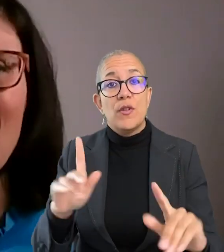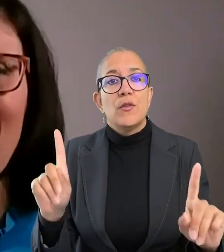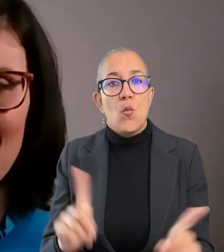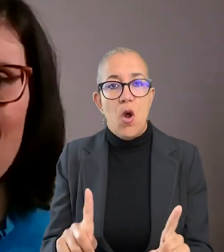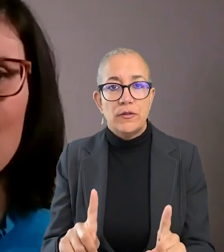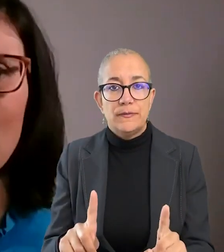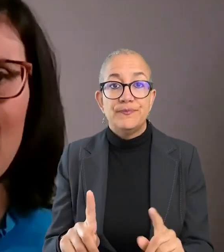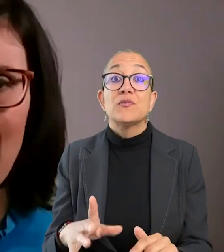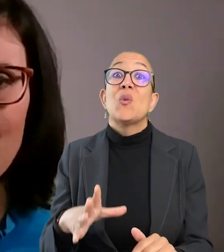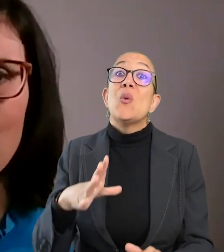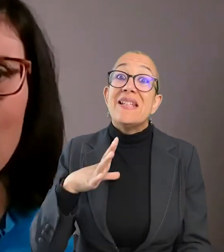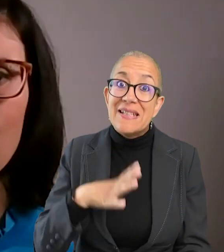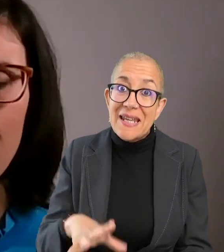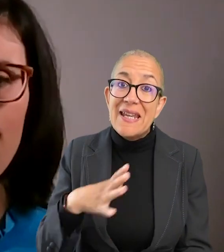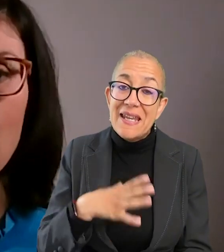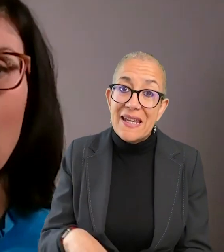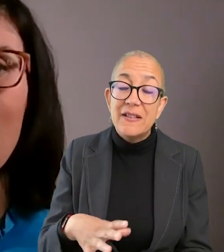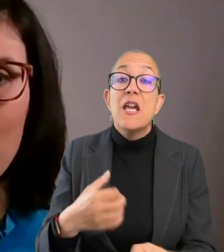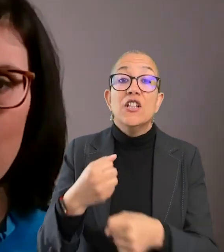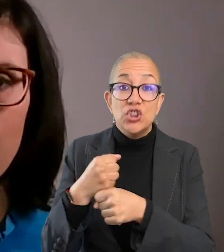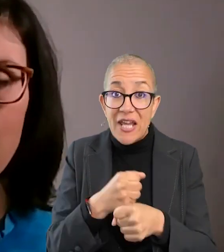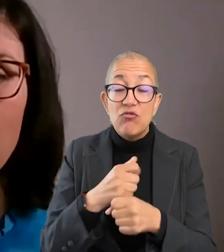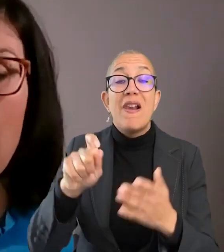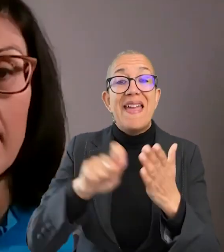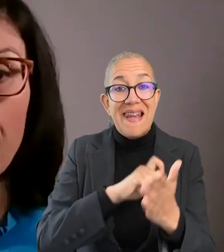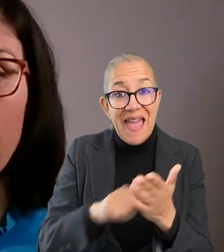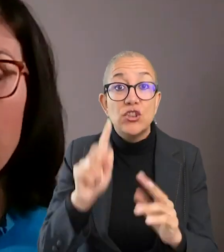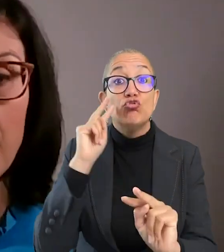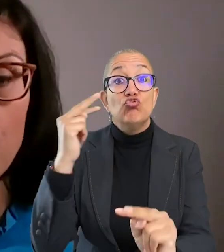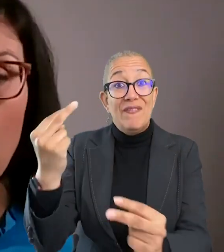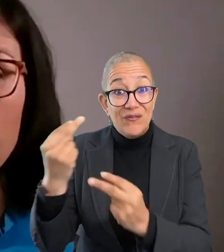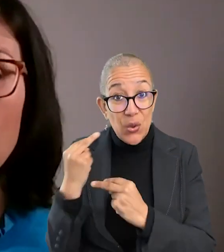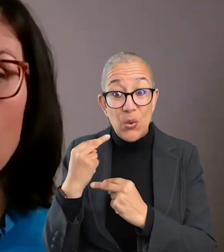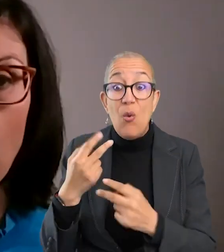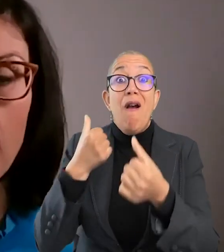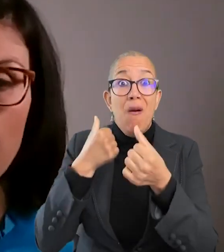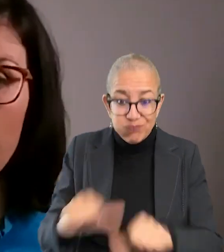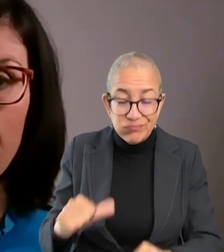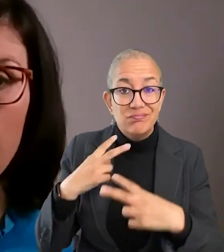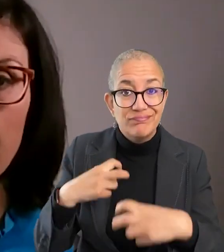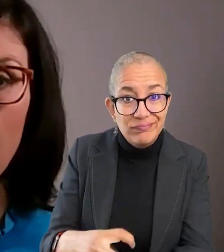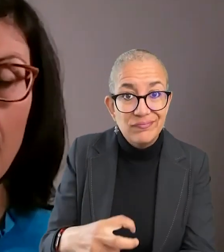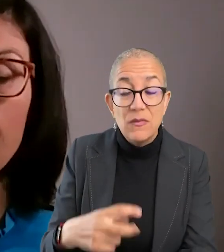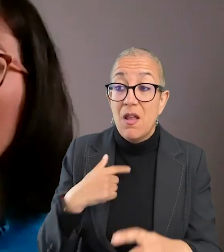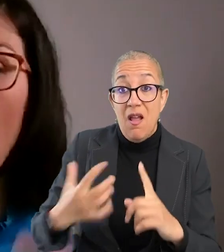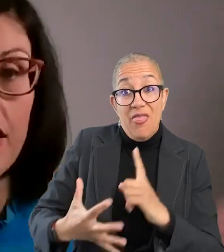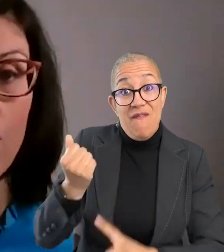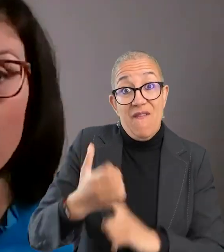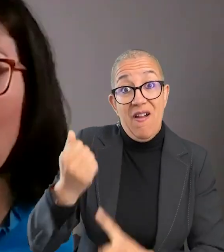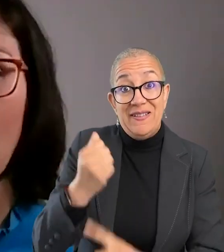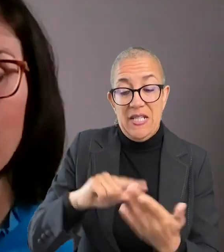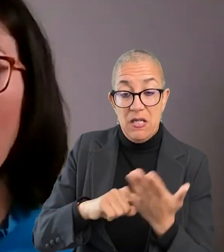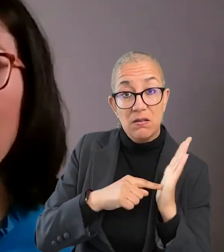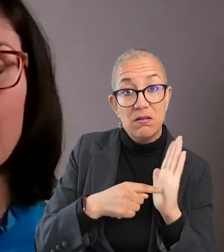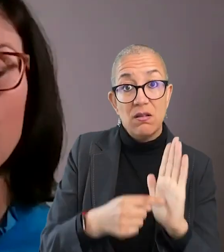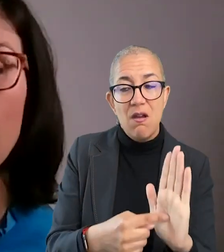get that general election review implemented. Its findings chime strongly with the feedback that I've had from right across